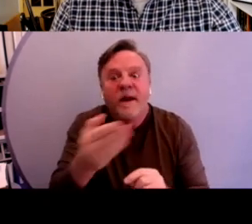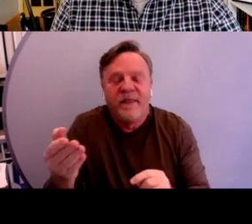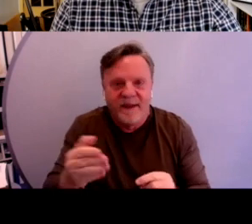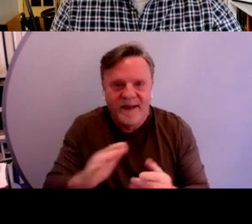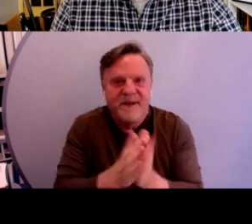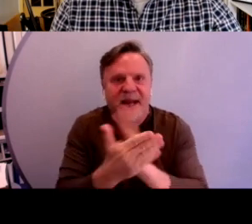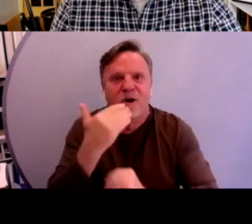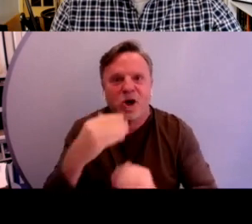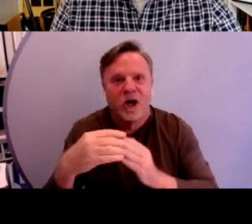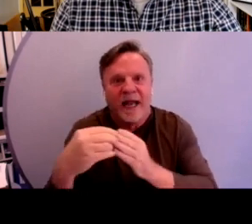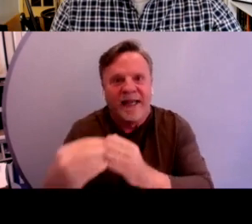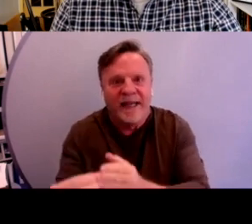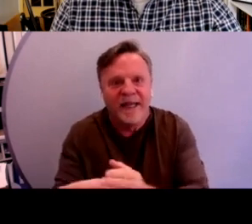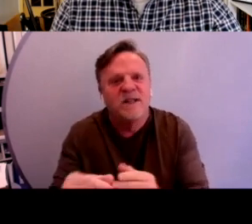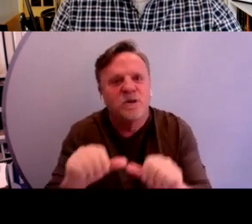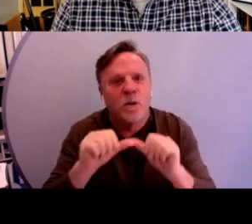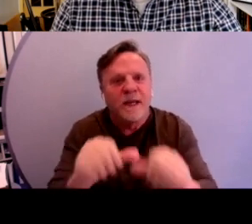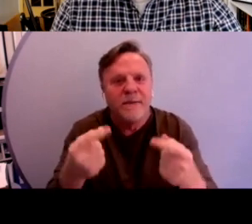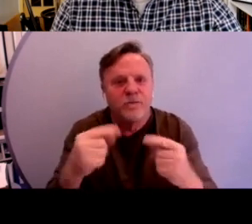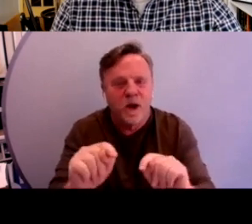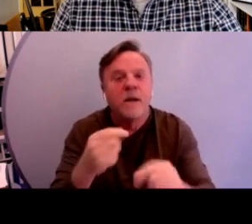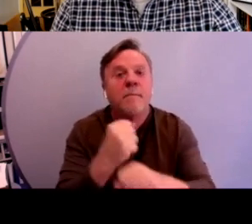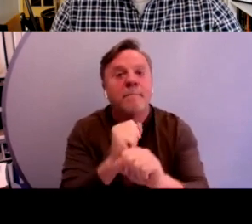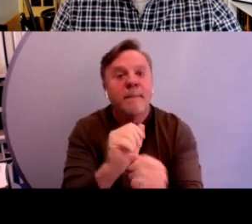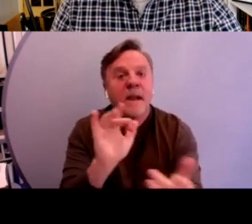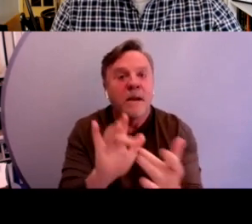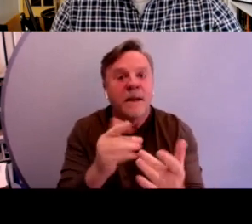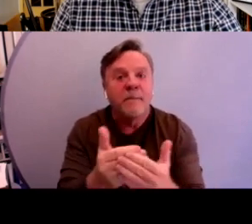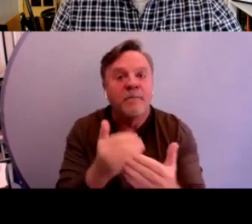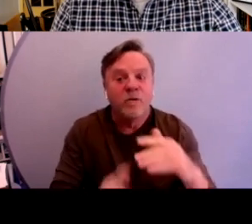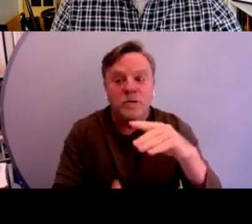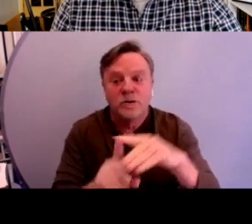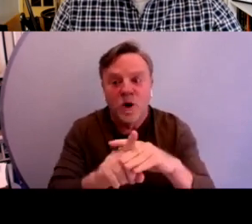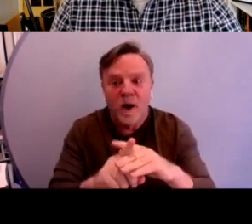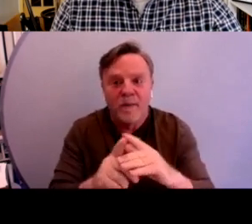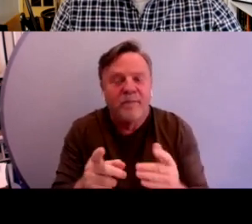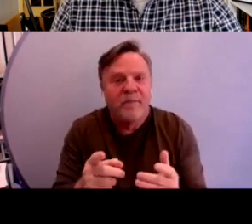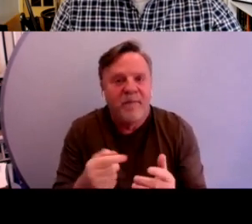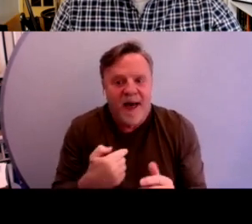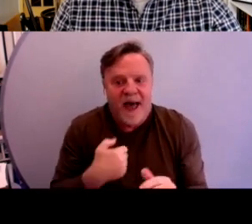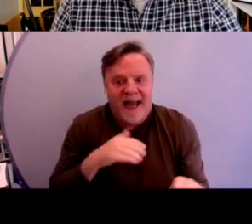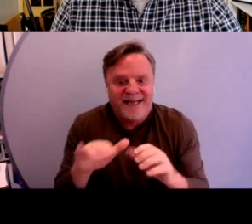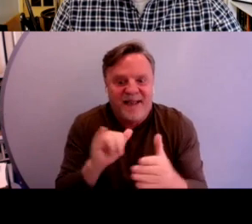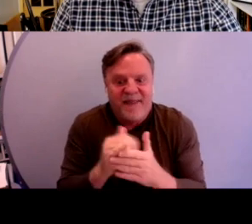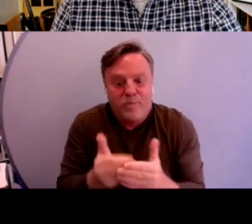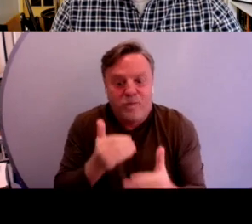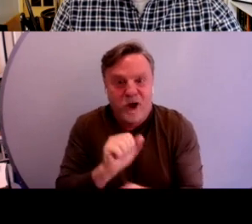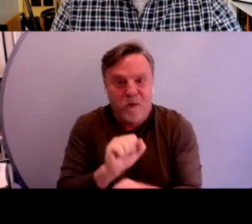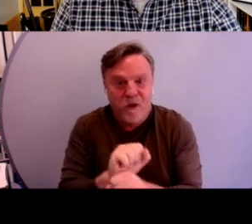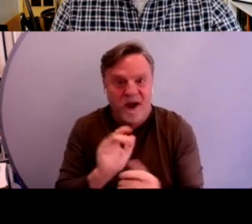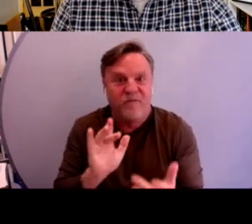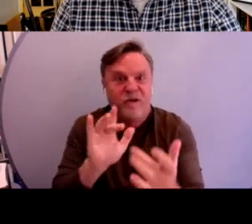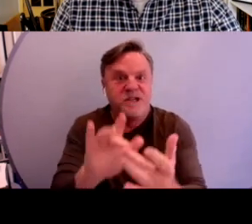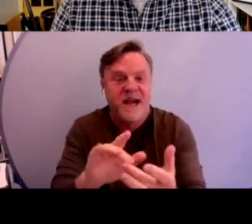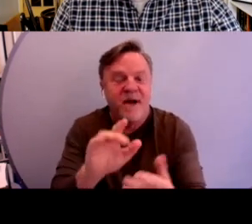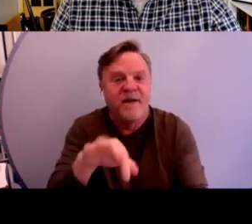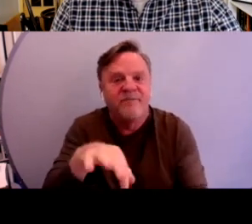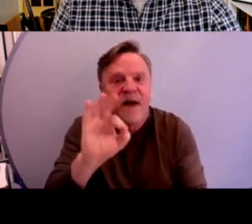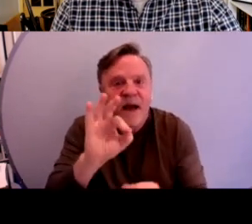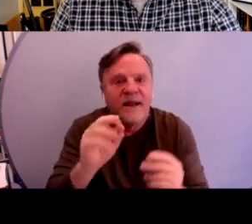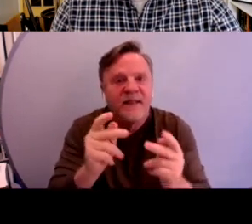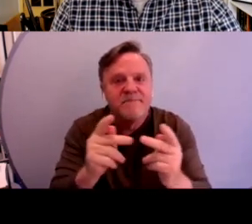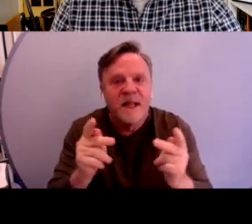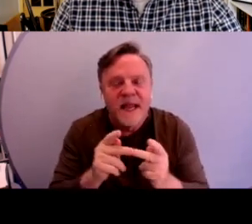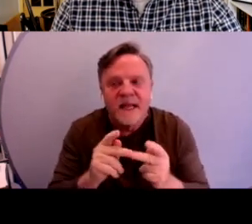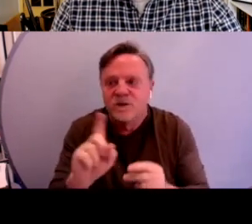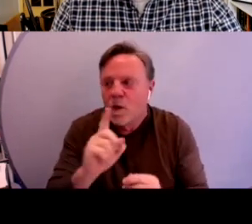trying. Make contact before showing up. The fact that I had done that pre-work of reaching out and finding the place